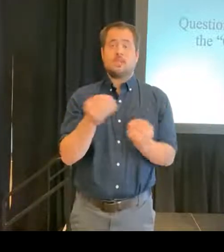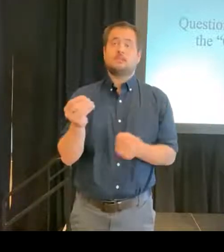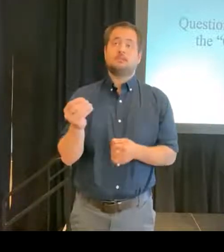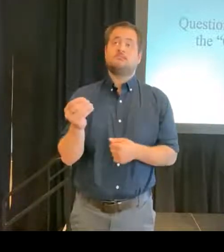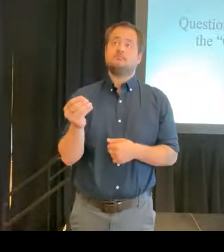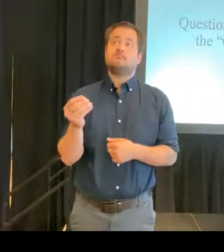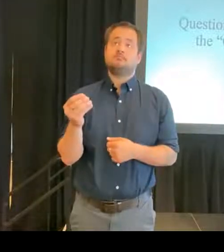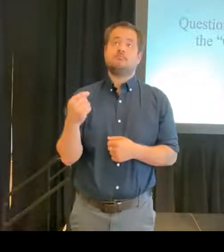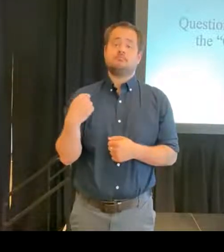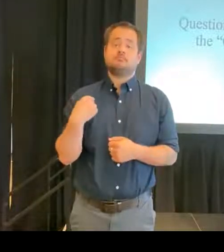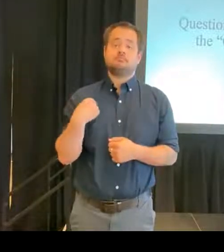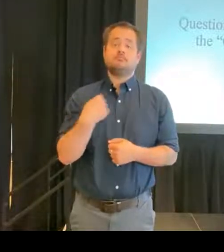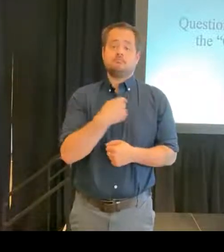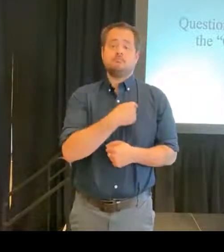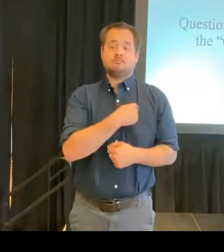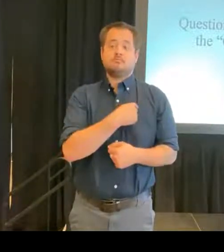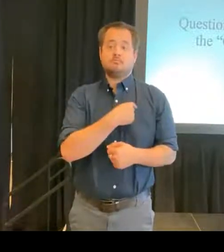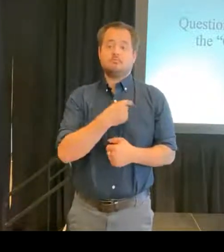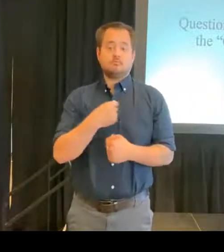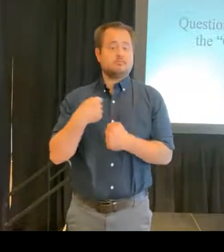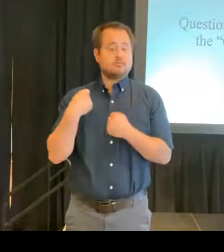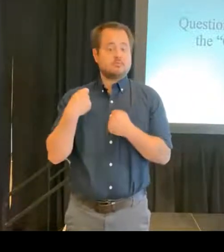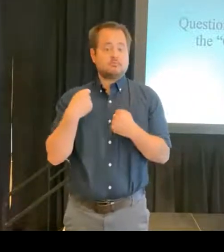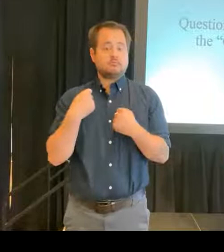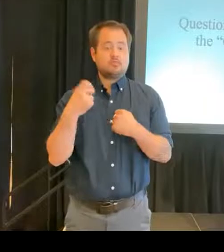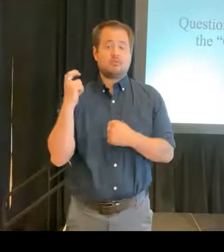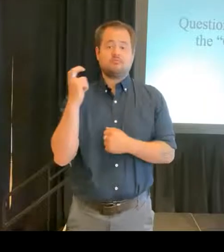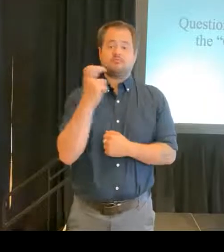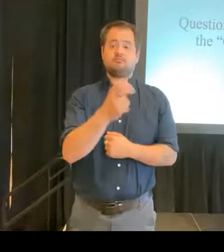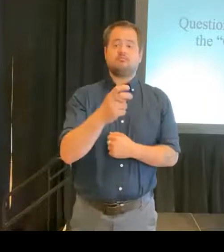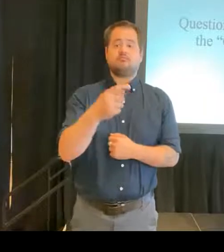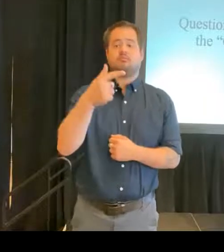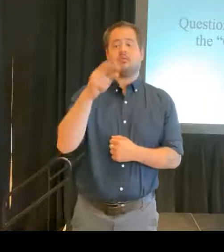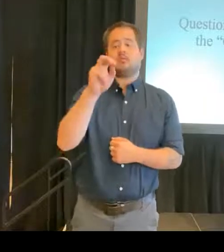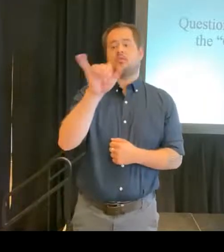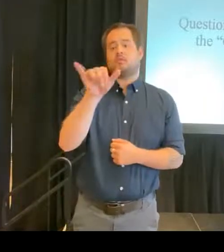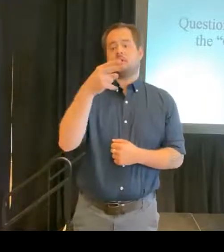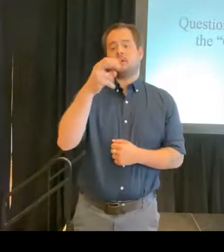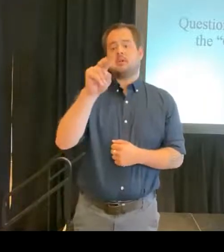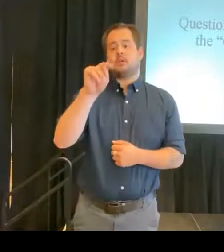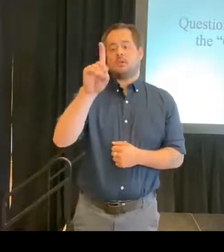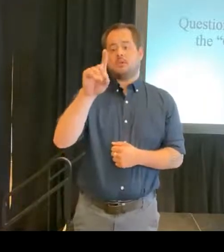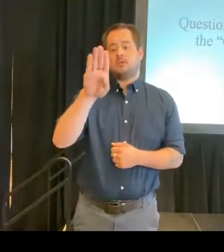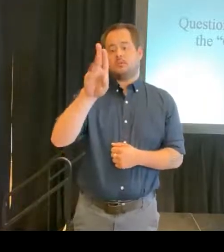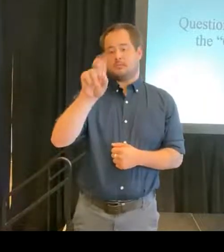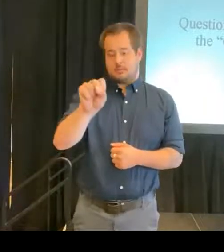we came up on the Greyhound bus. And when we got to Cincinnati,